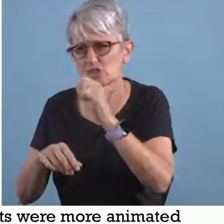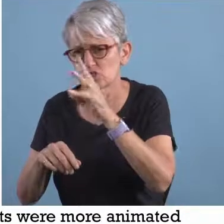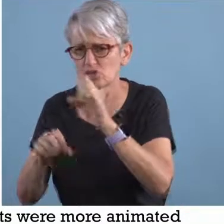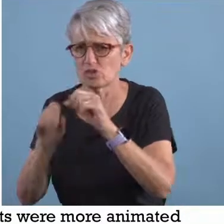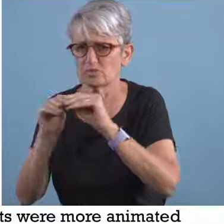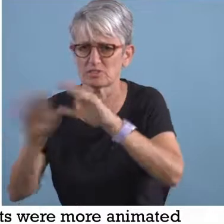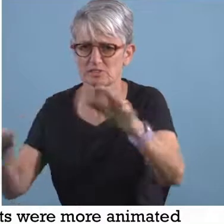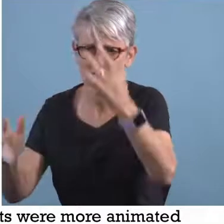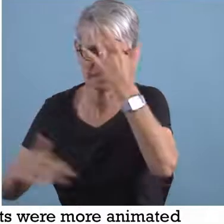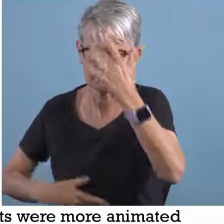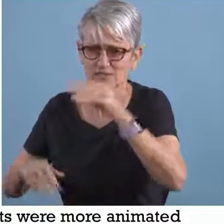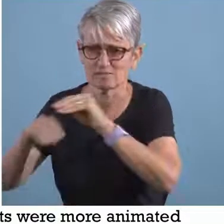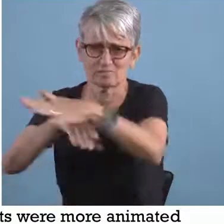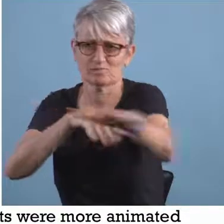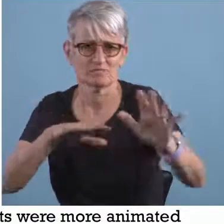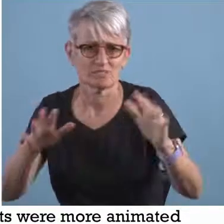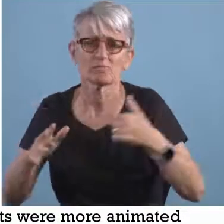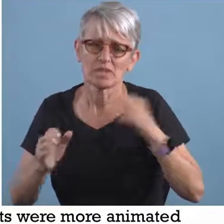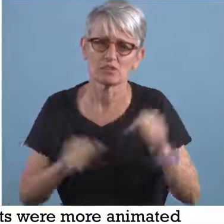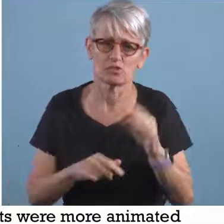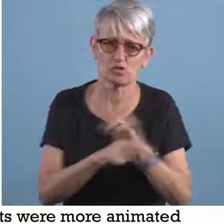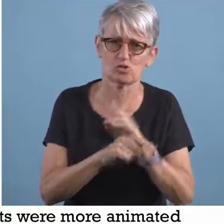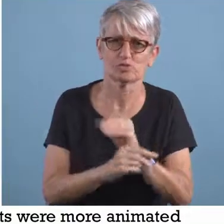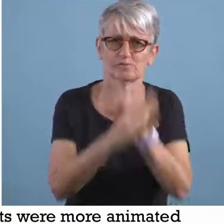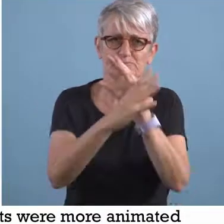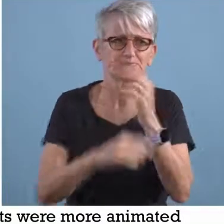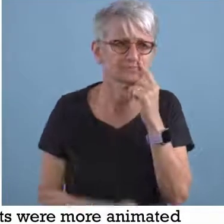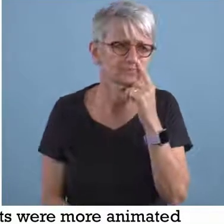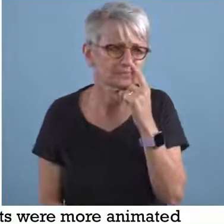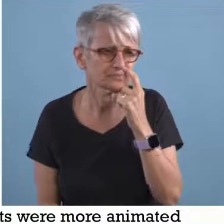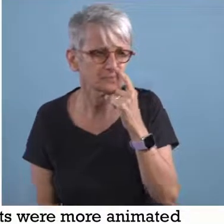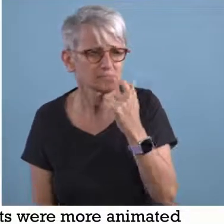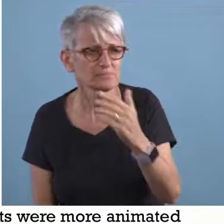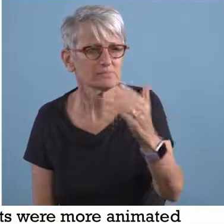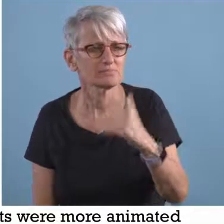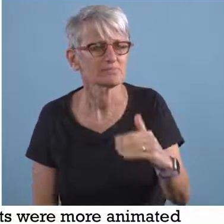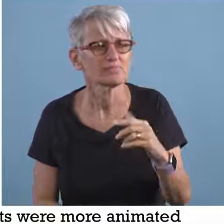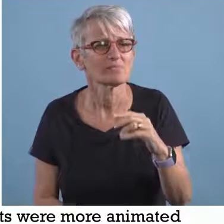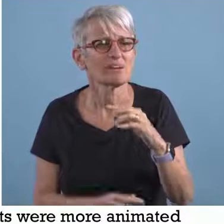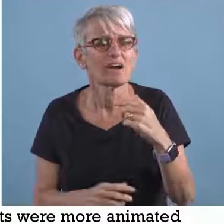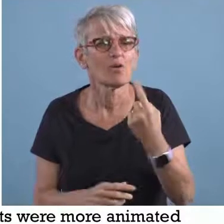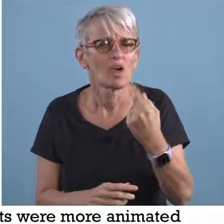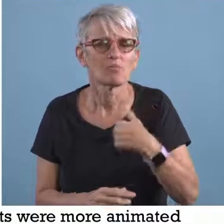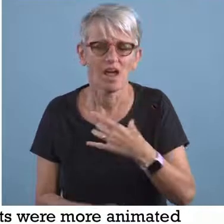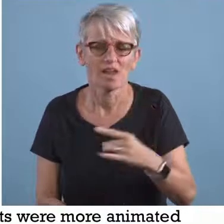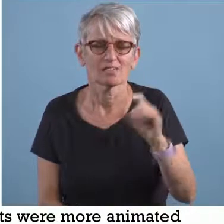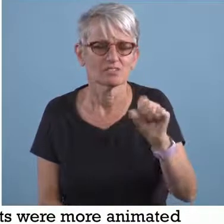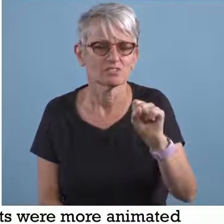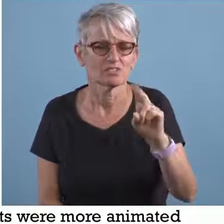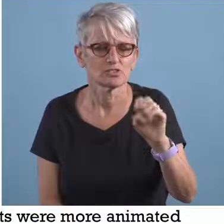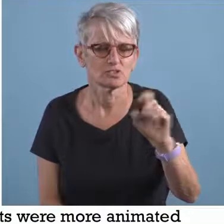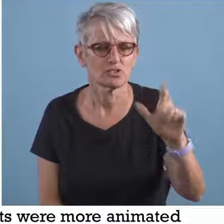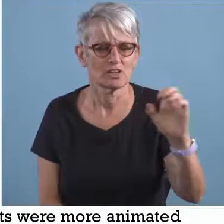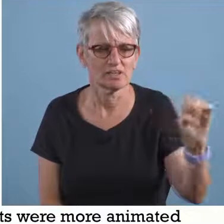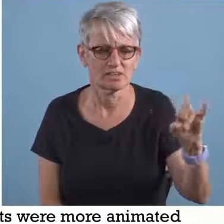I love this next purpose for telepractice. And Sue Lay in Nova Scotia reinforced it